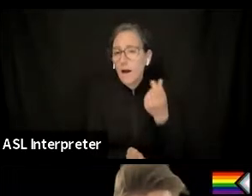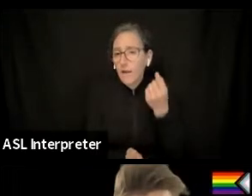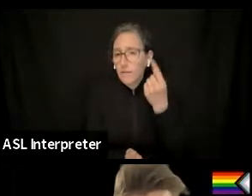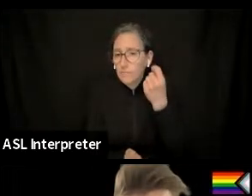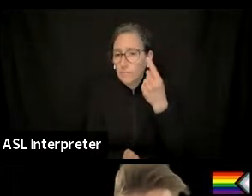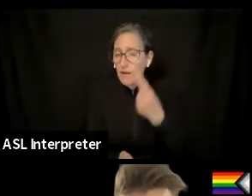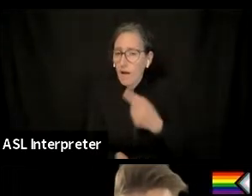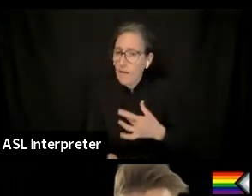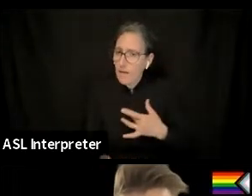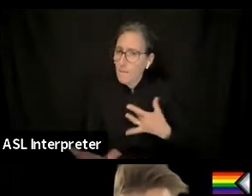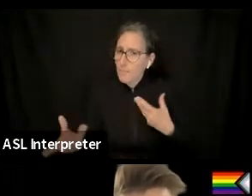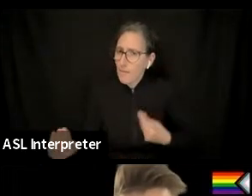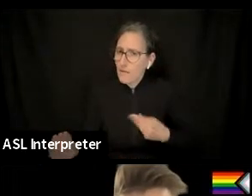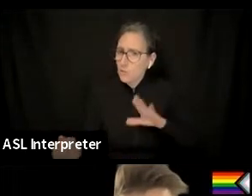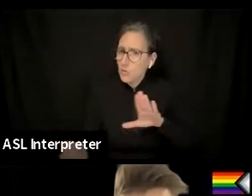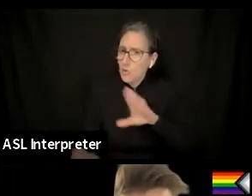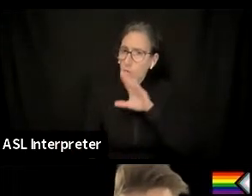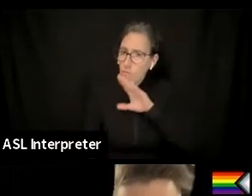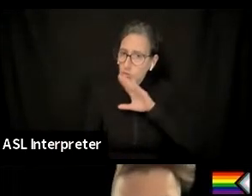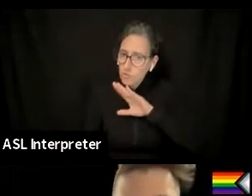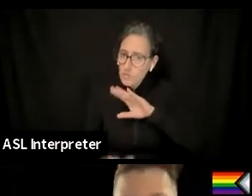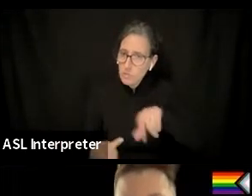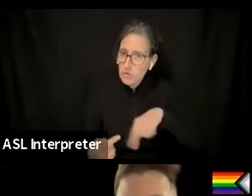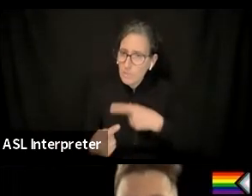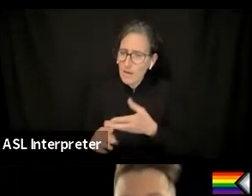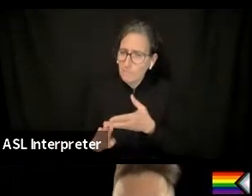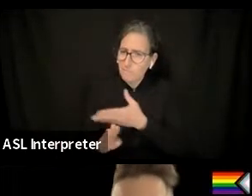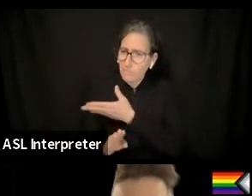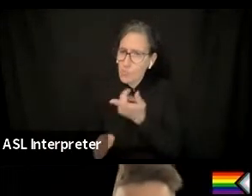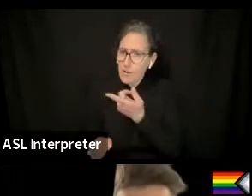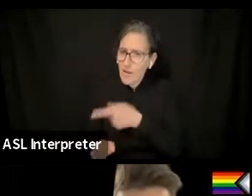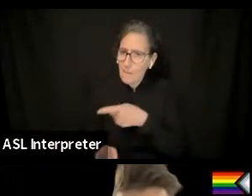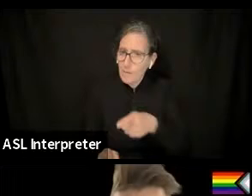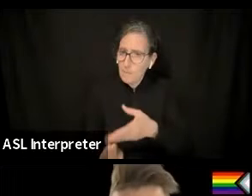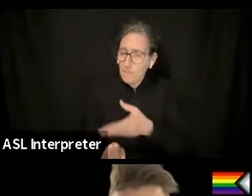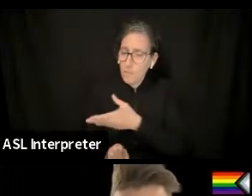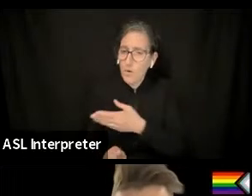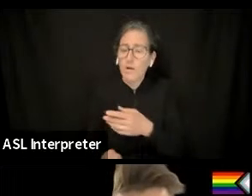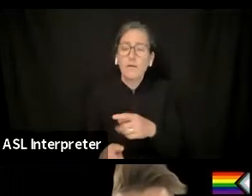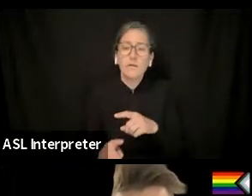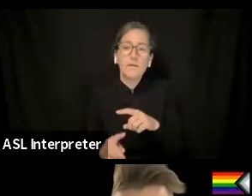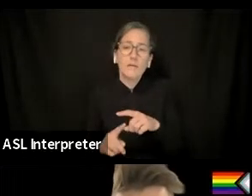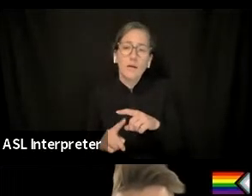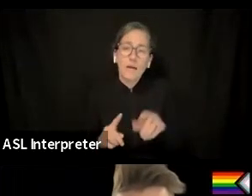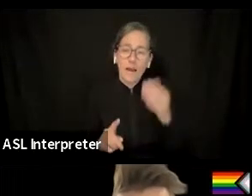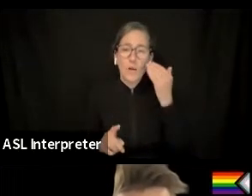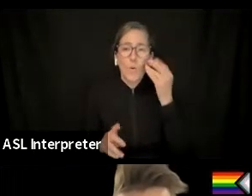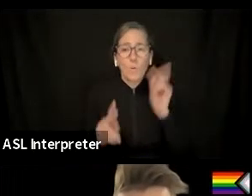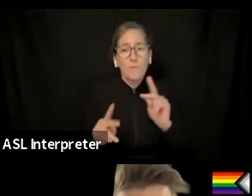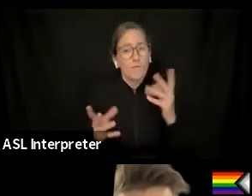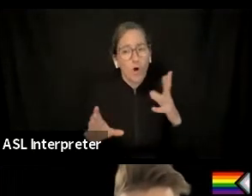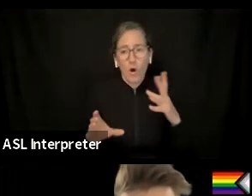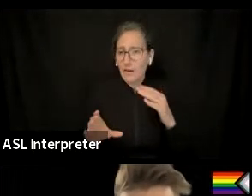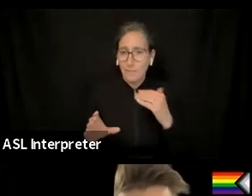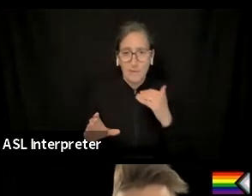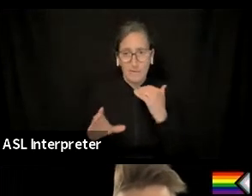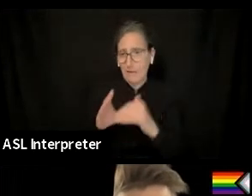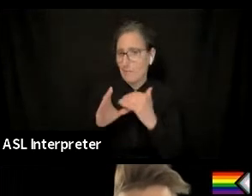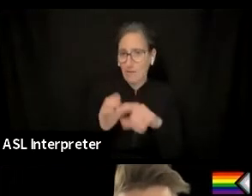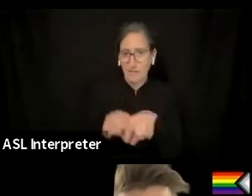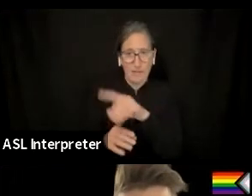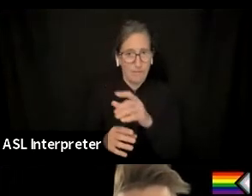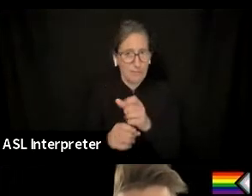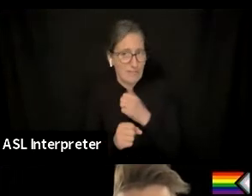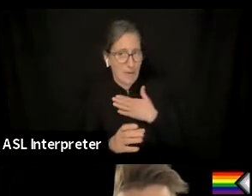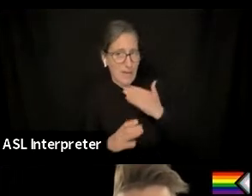went about, and I also have had, people have received emails from me already about thoughts that I've